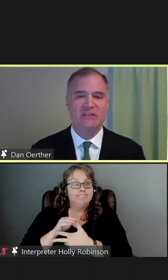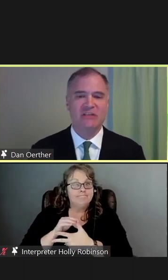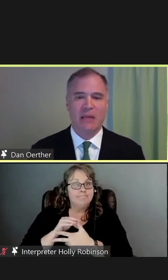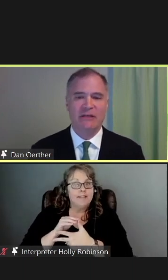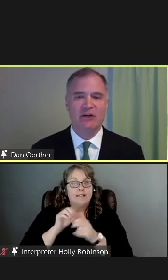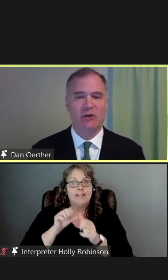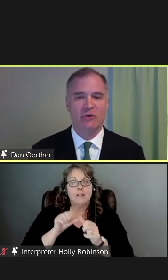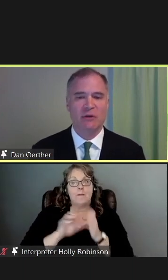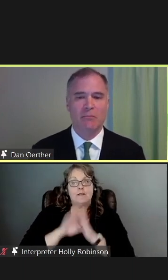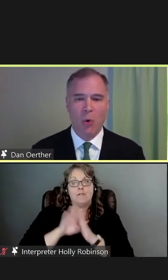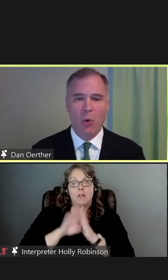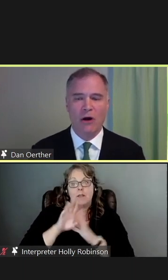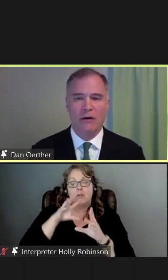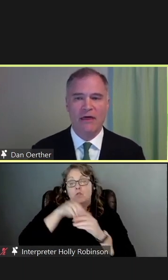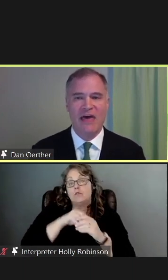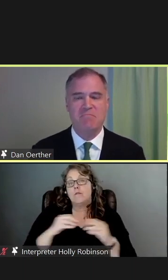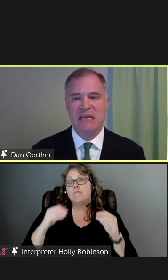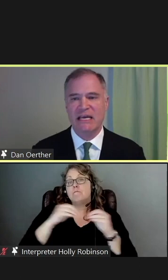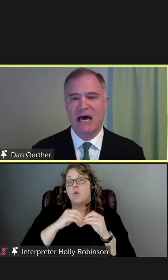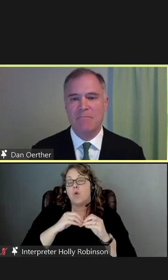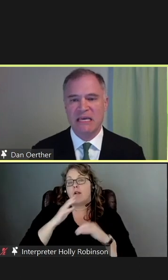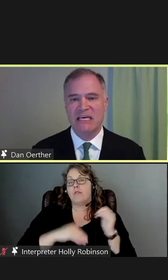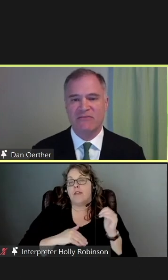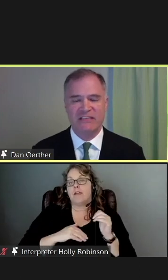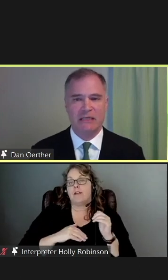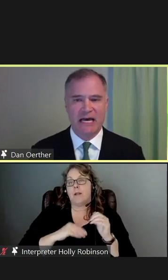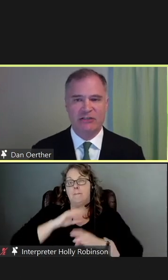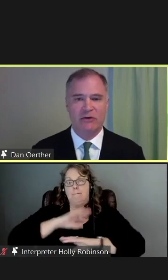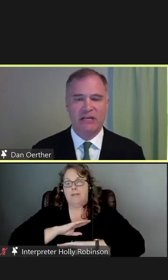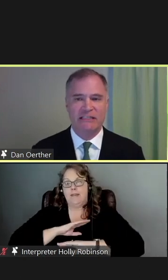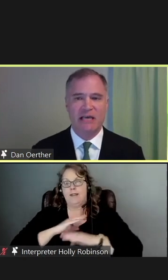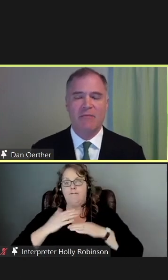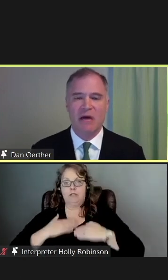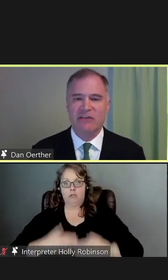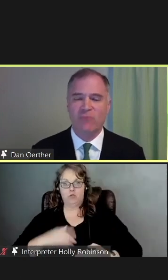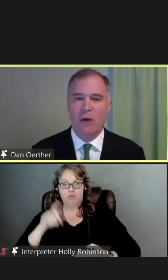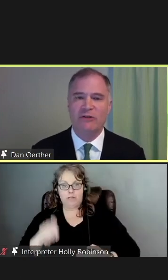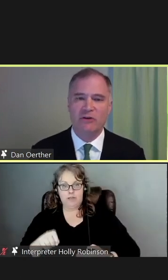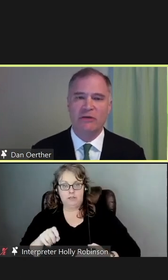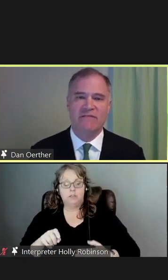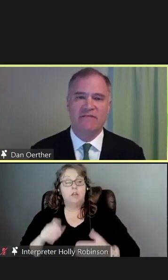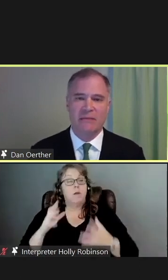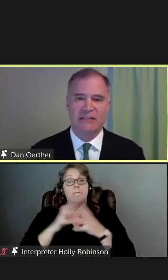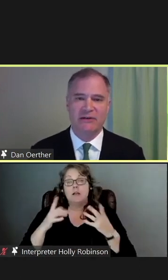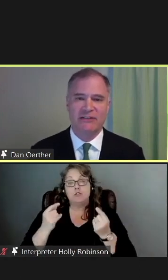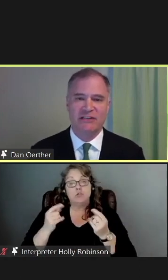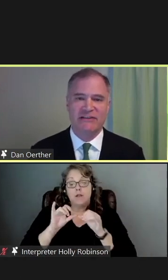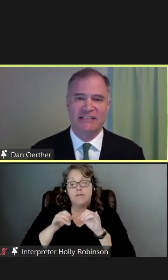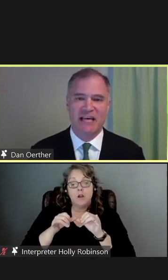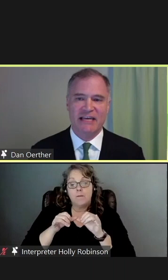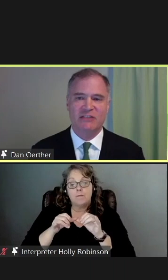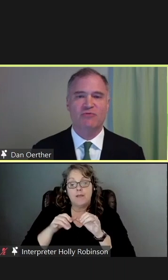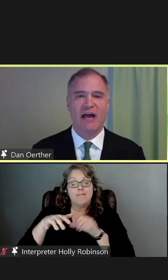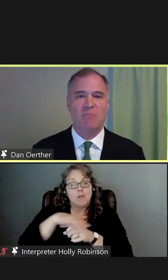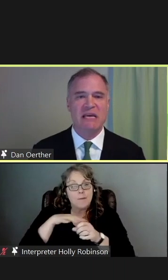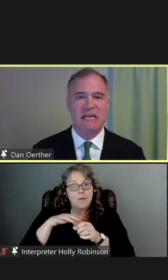sustainable development includes more than meeting immediate physiological needs. Much of what we do in environmental engineering and